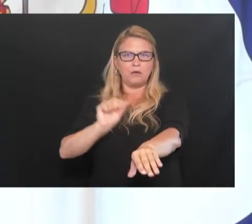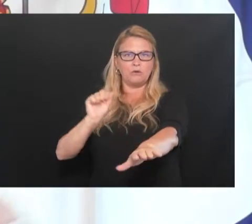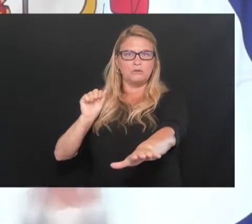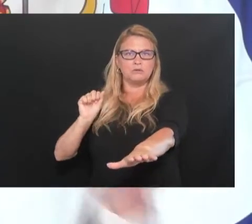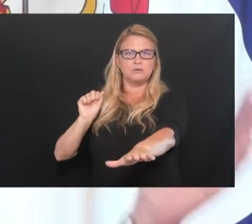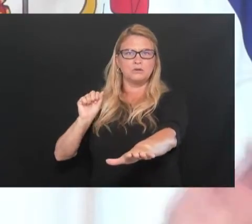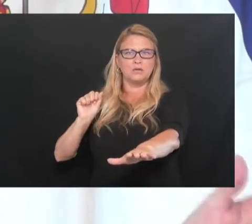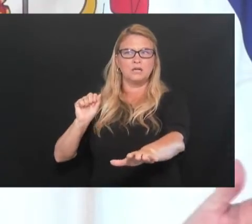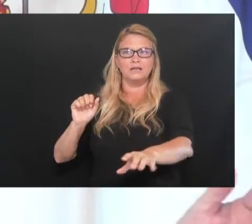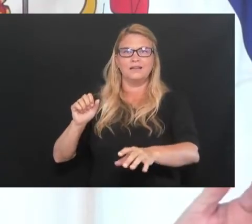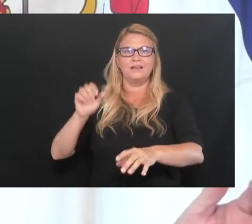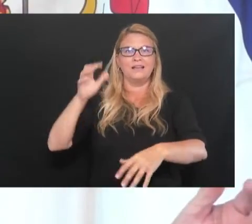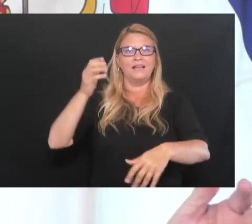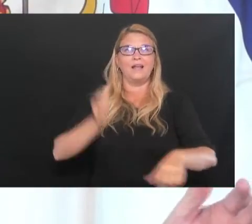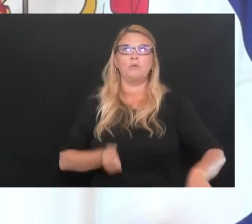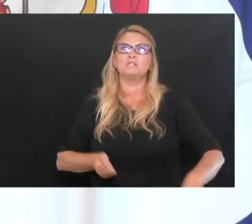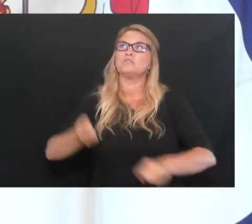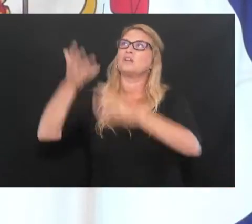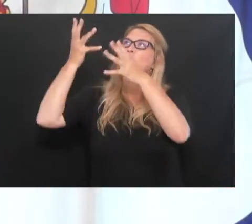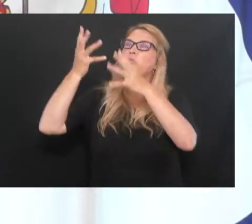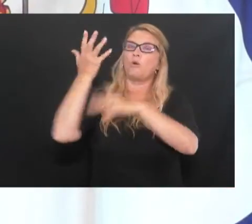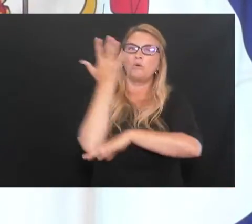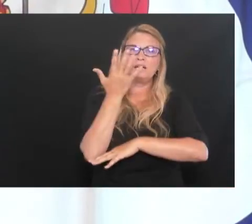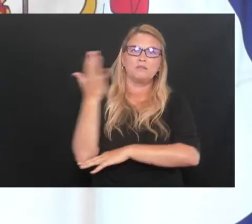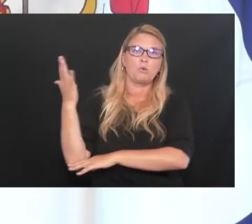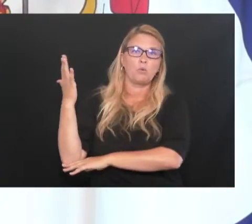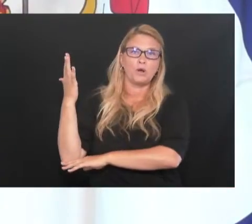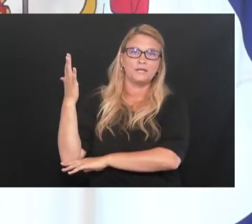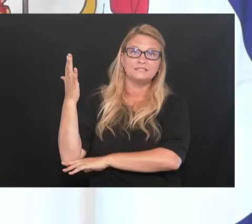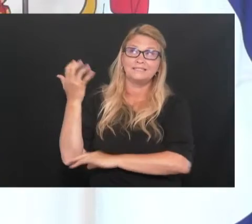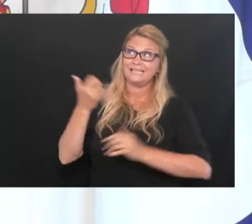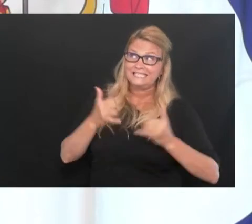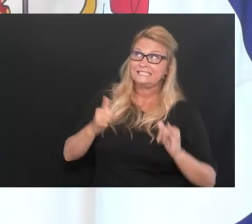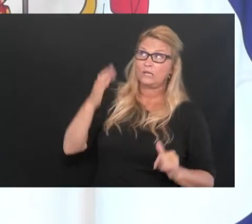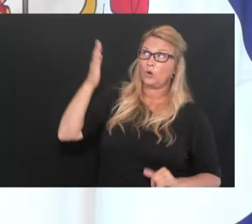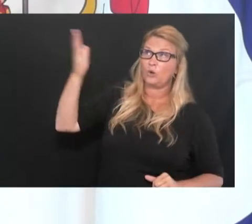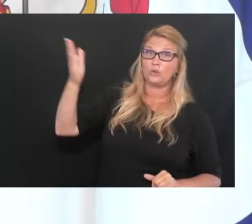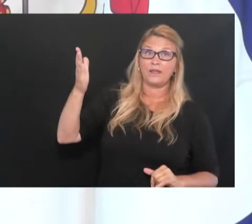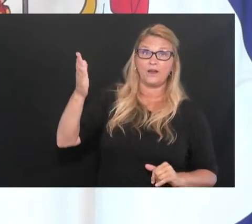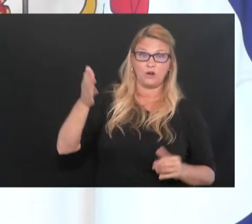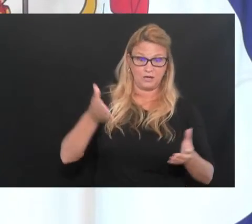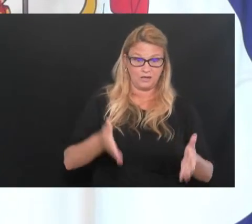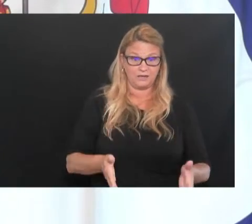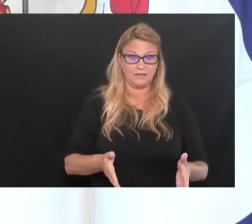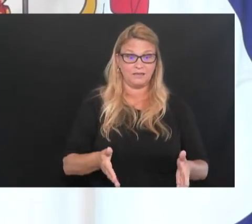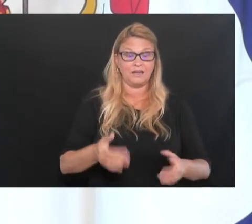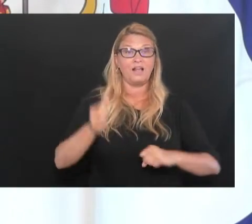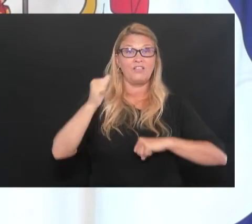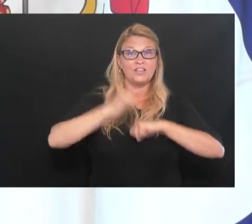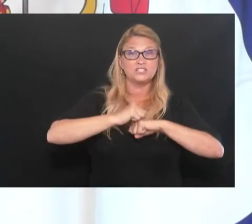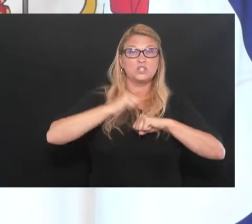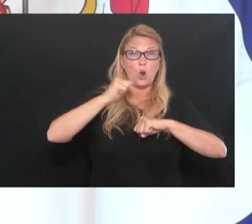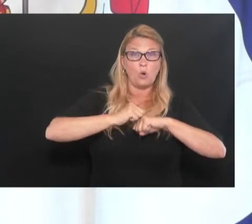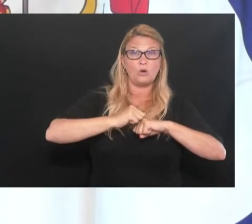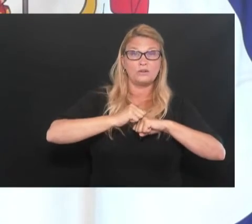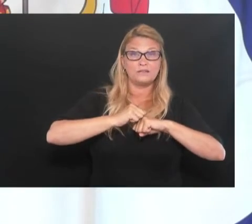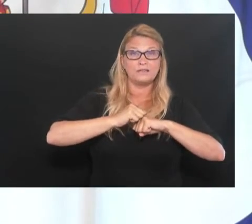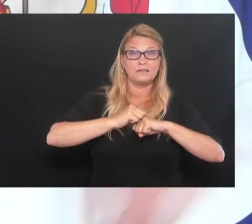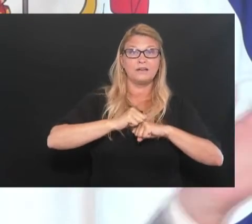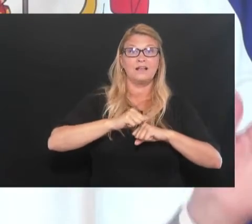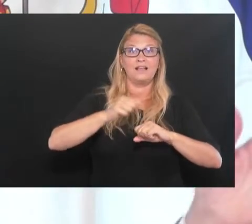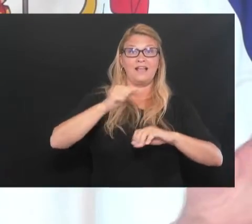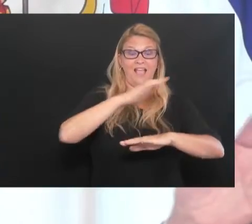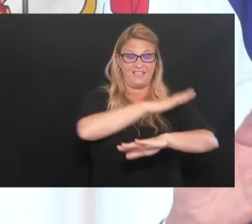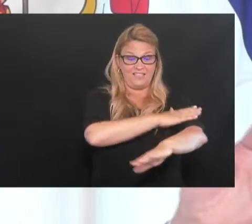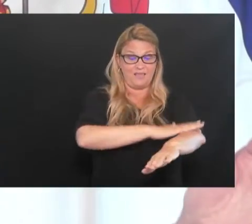was thrown up into the woods. Still there was the concrete with the stone. And the asphalt